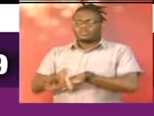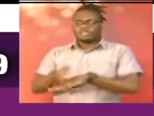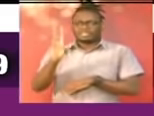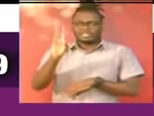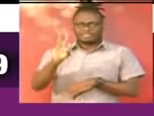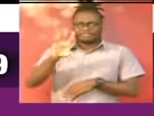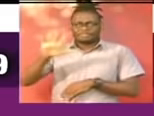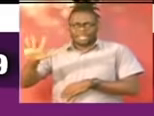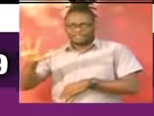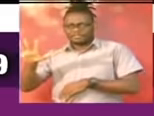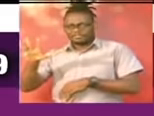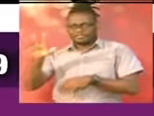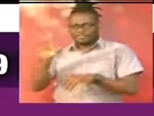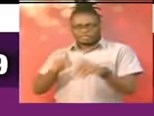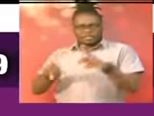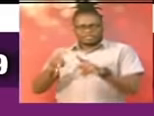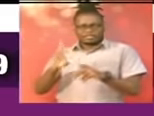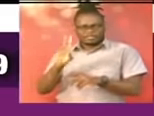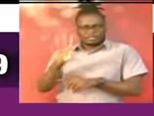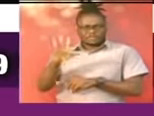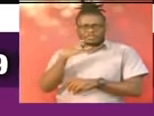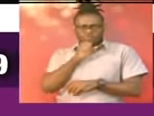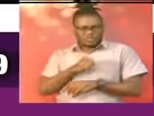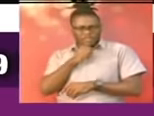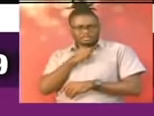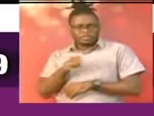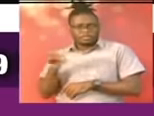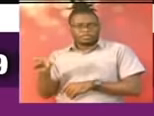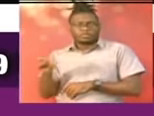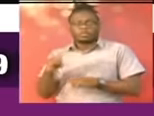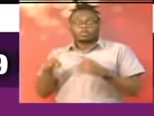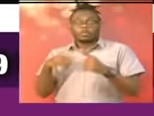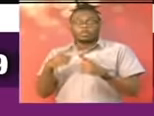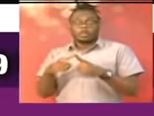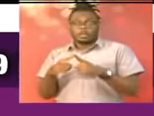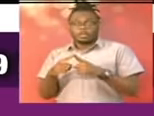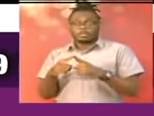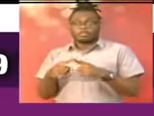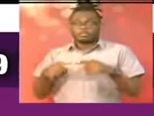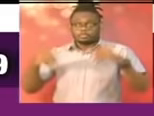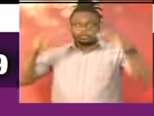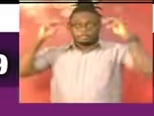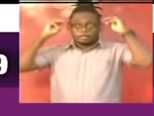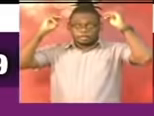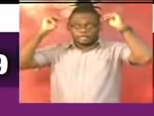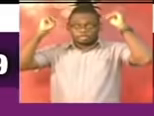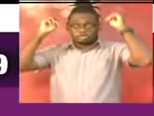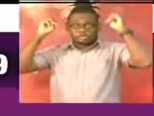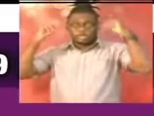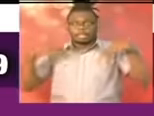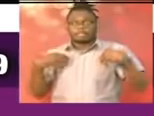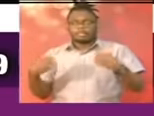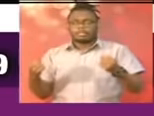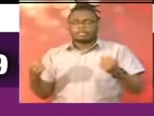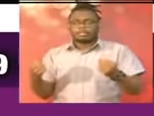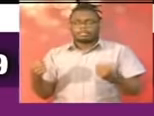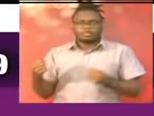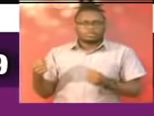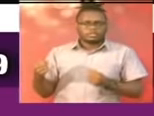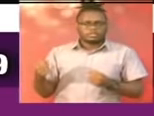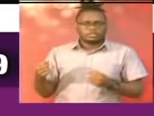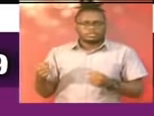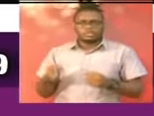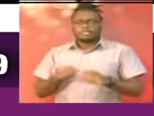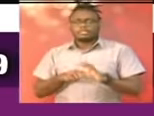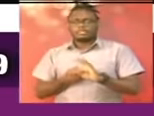People are still asked, well, when would the Ministry of Health be rolling out the appointment system for people who aren't,